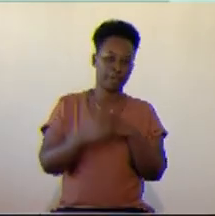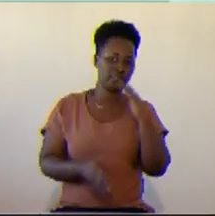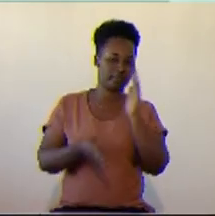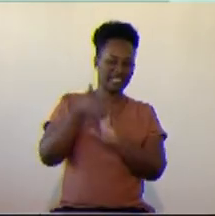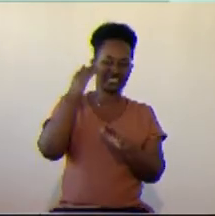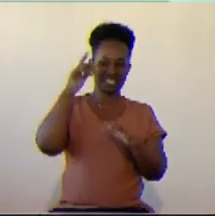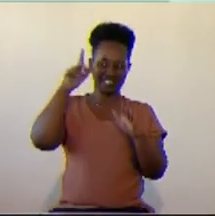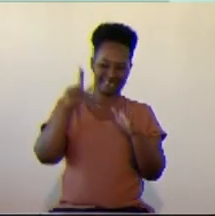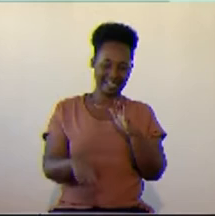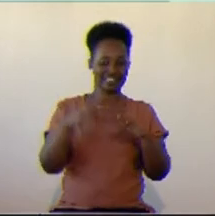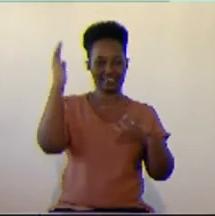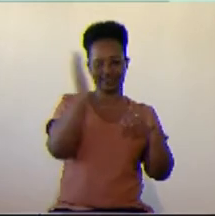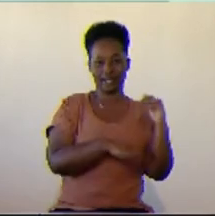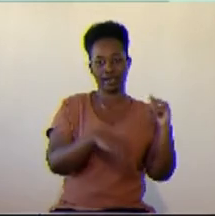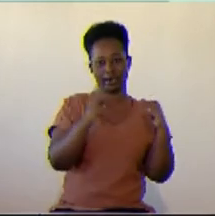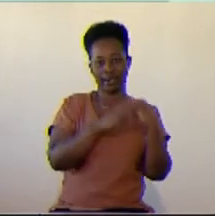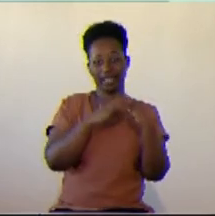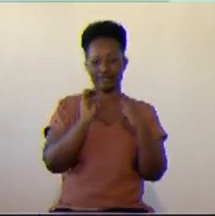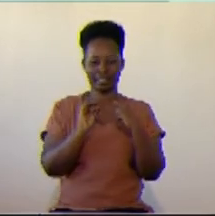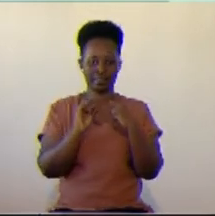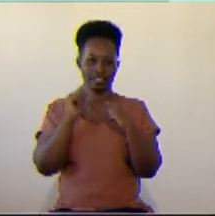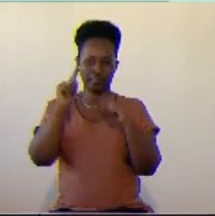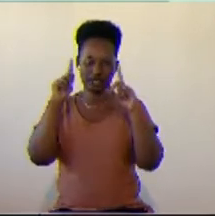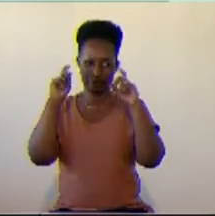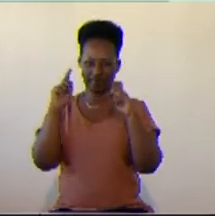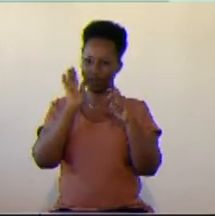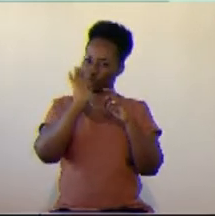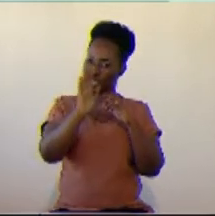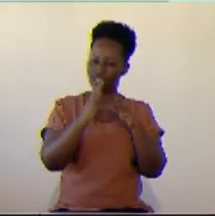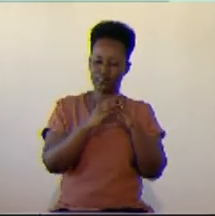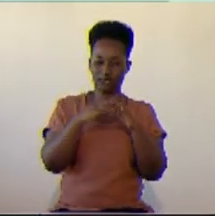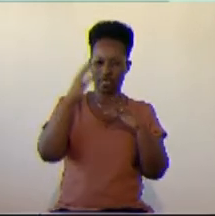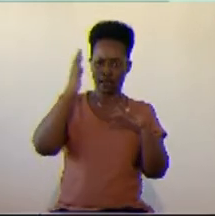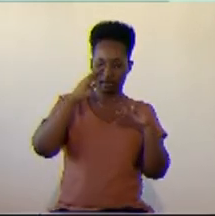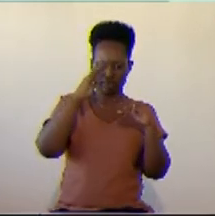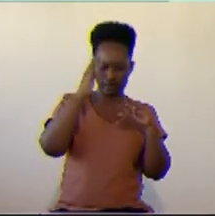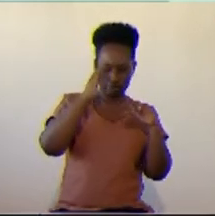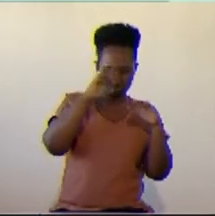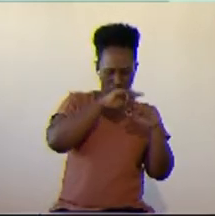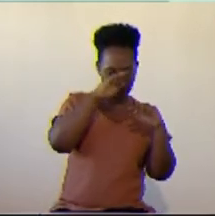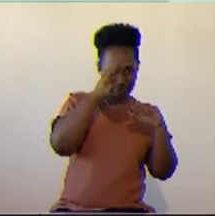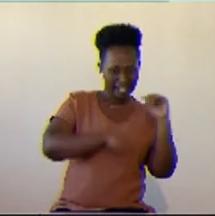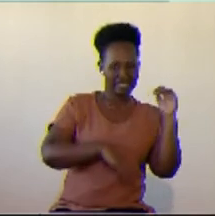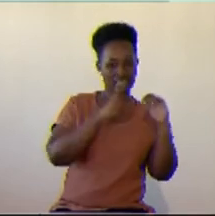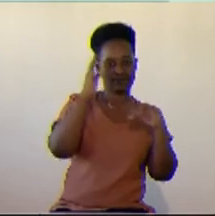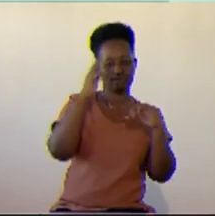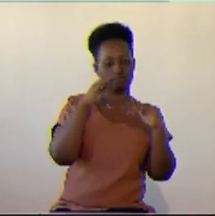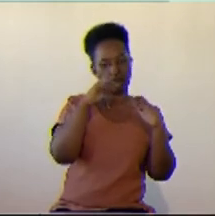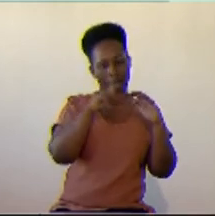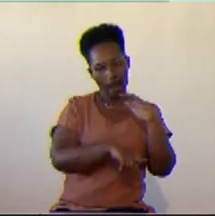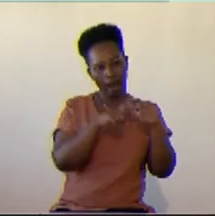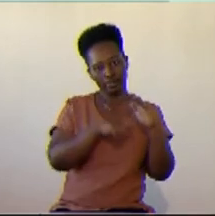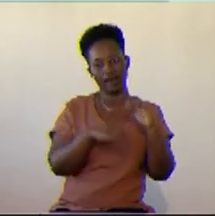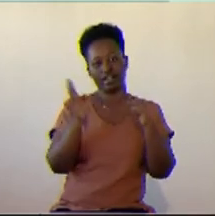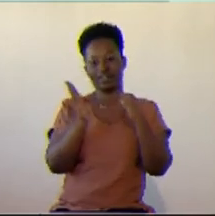okay? Less than 90, this figure on top, yours is less than 90, and down it is less than 60. So we say